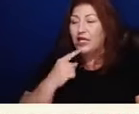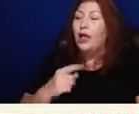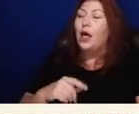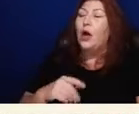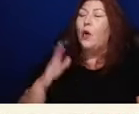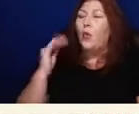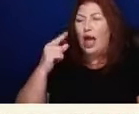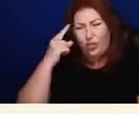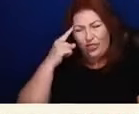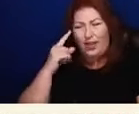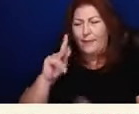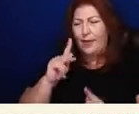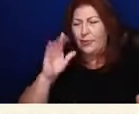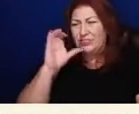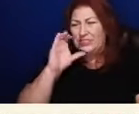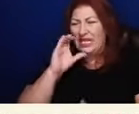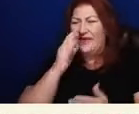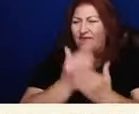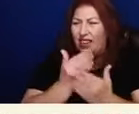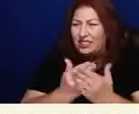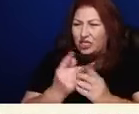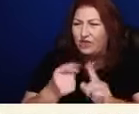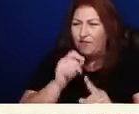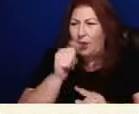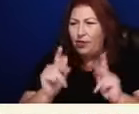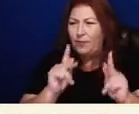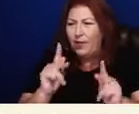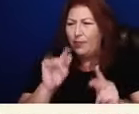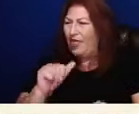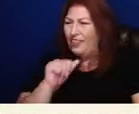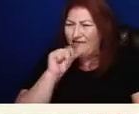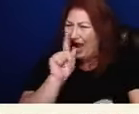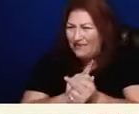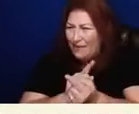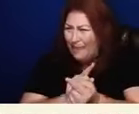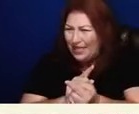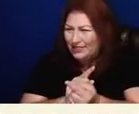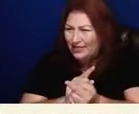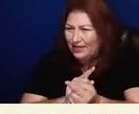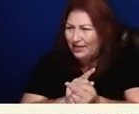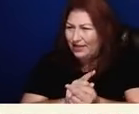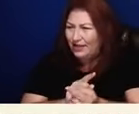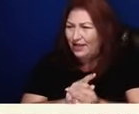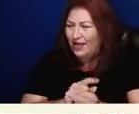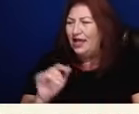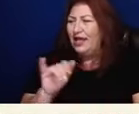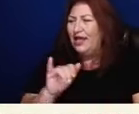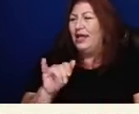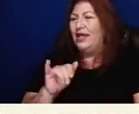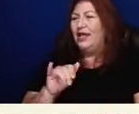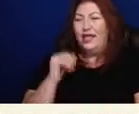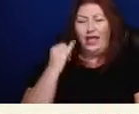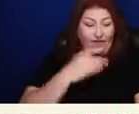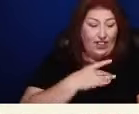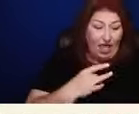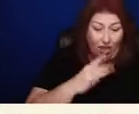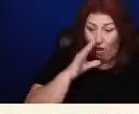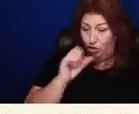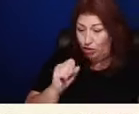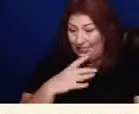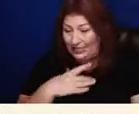seek validation from others that they haven't met? Like, if like attracts like, and they wanted